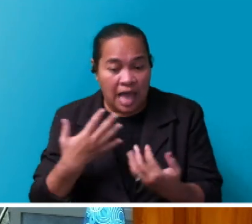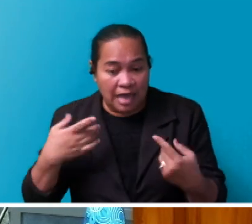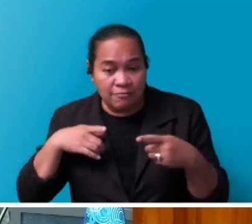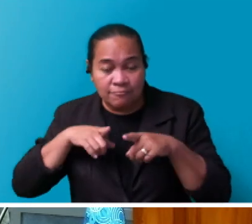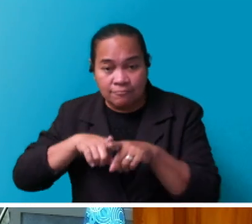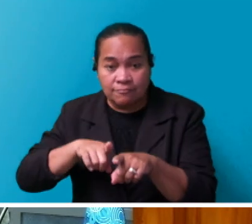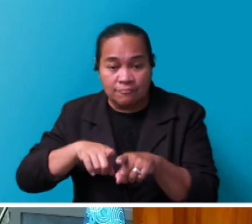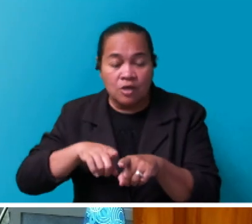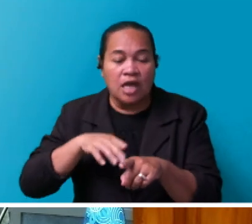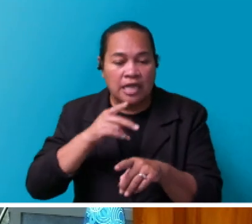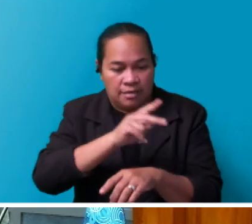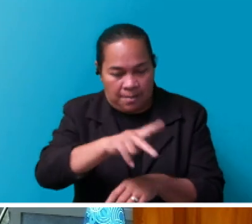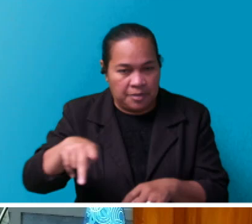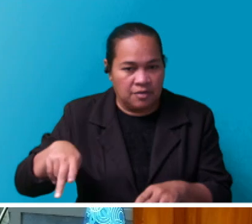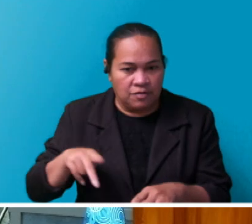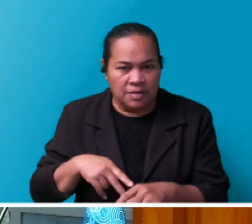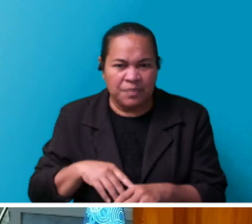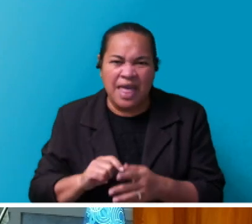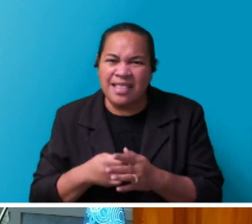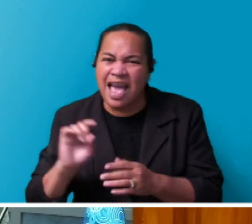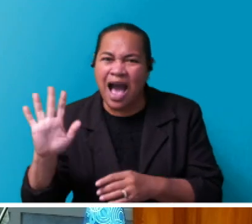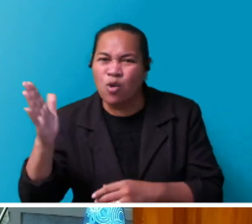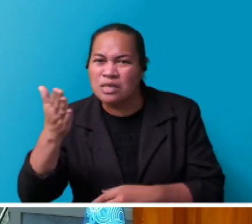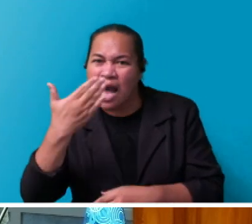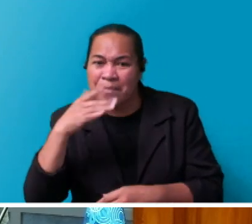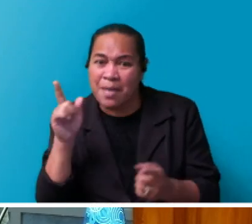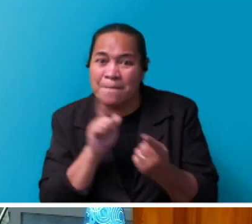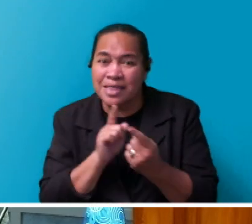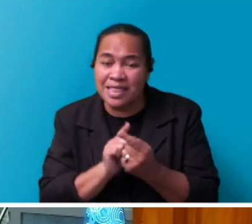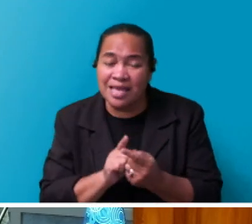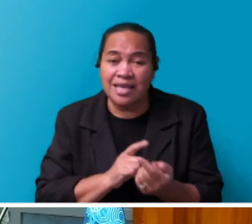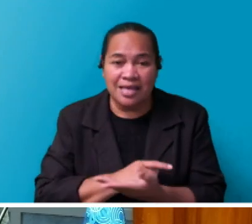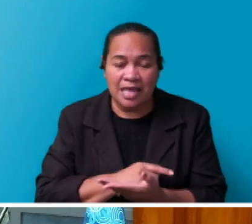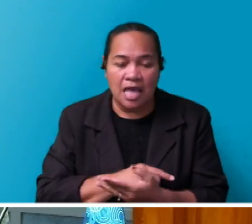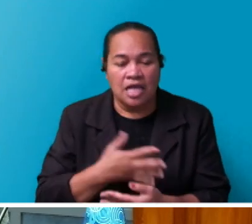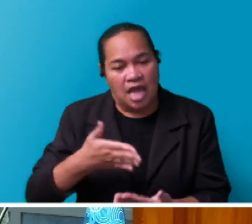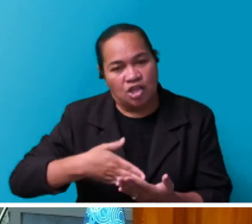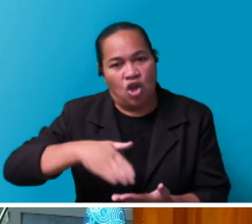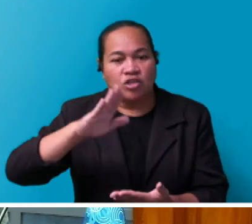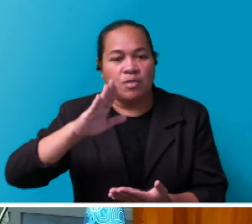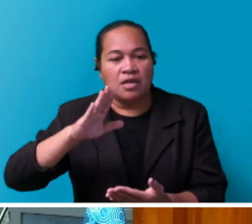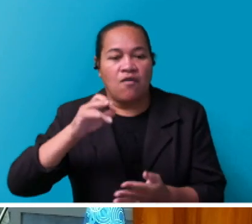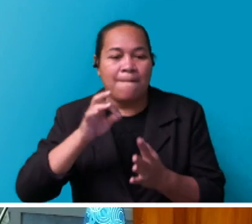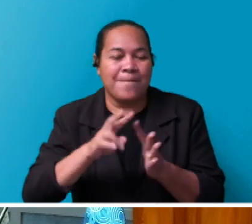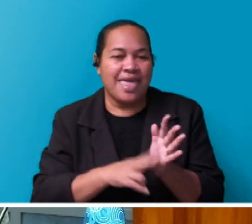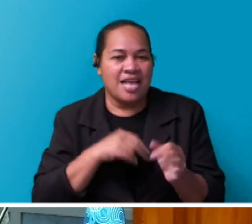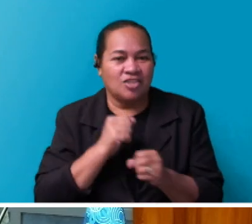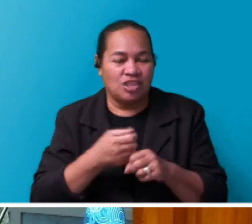Pacific. The key outcome of the meeting, Mr. Speaker, sir, is the endorsement of the PNG